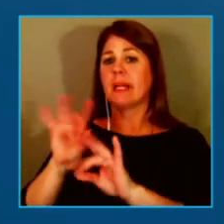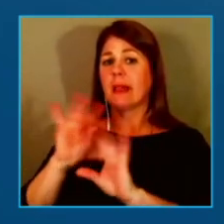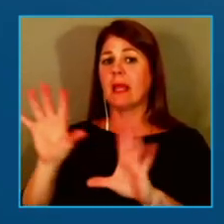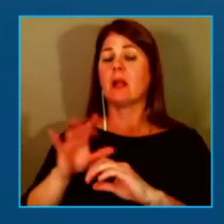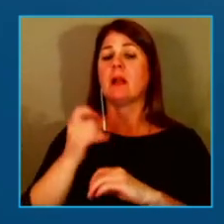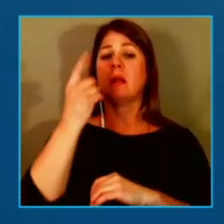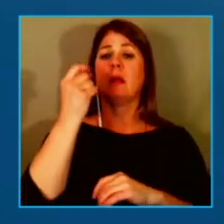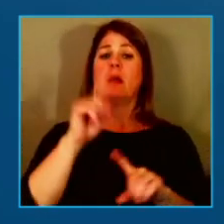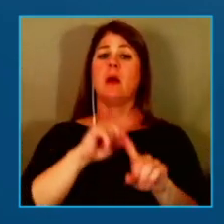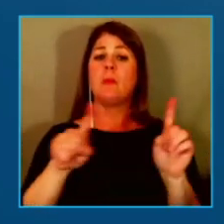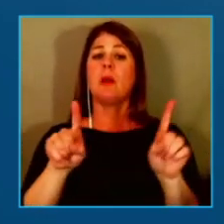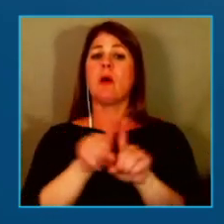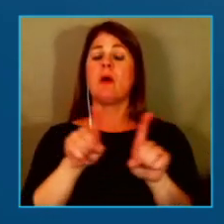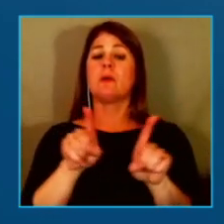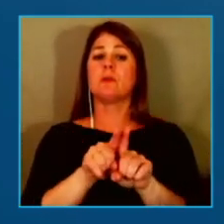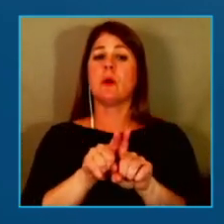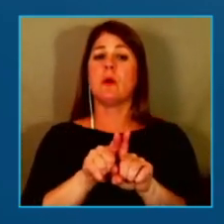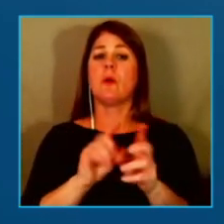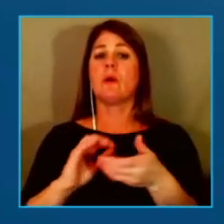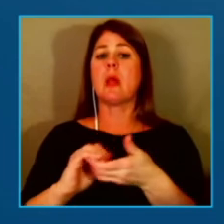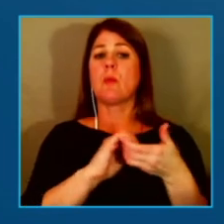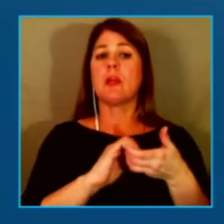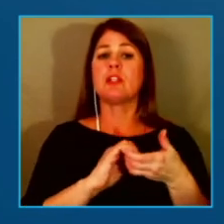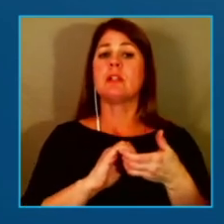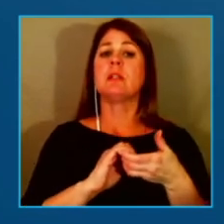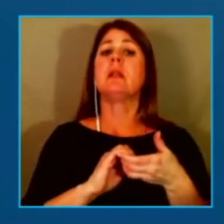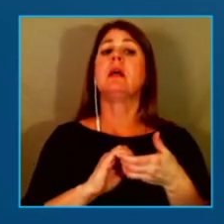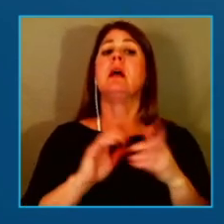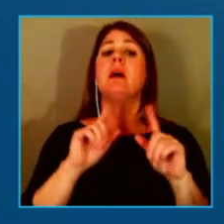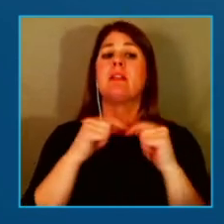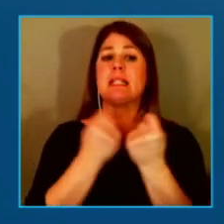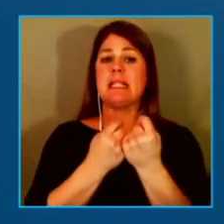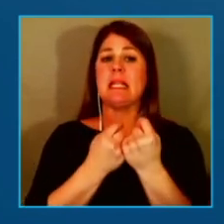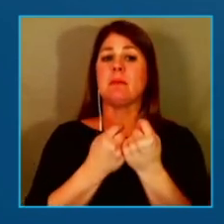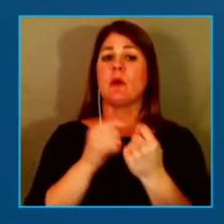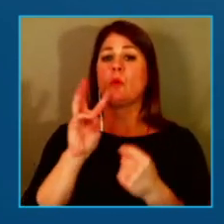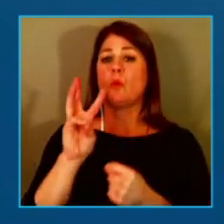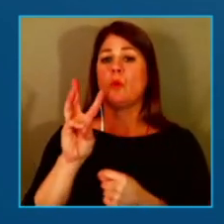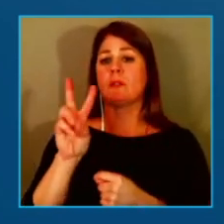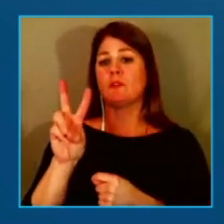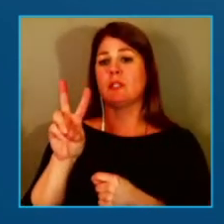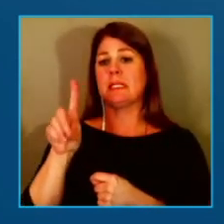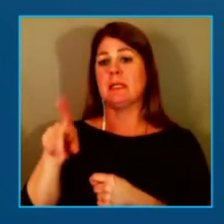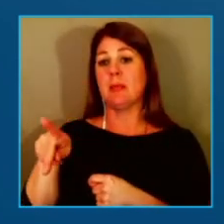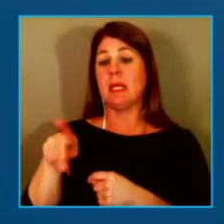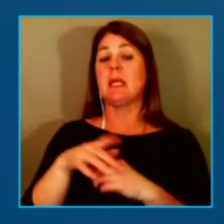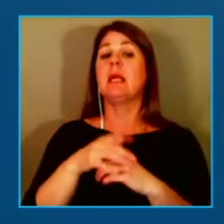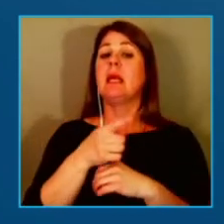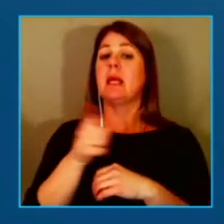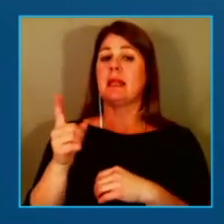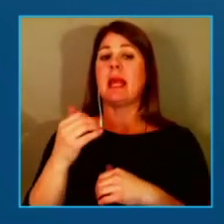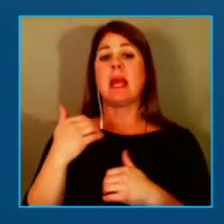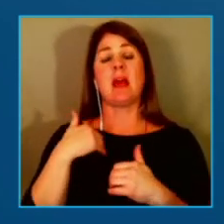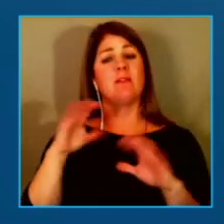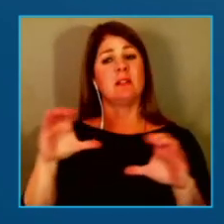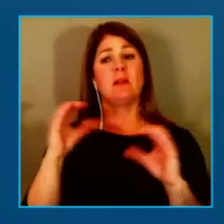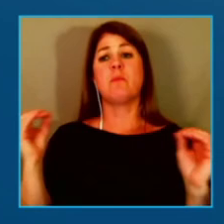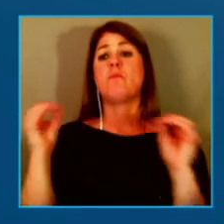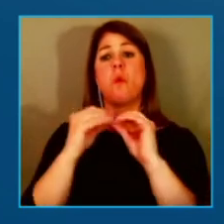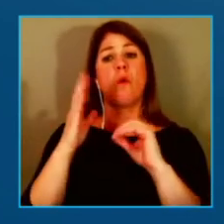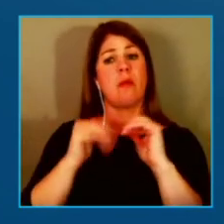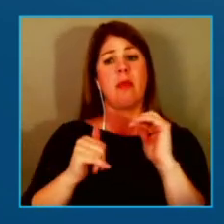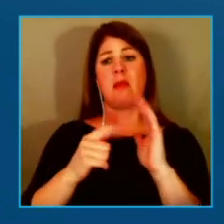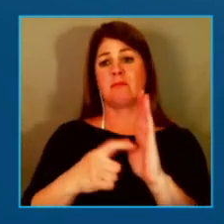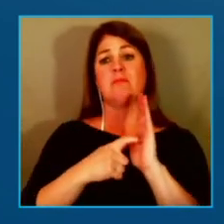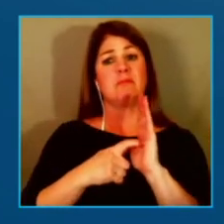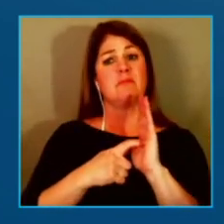of Chair Biafora and the team at West Virginia DP. They have gone far beyond the requirements of the MOU, which